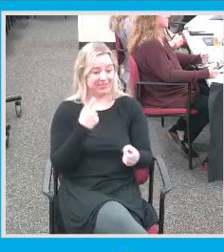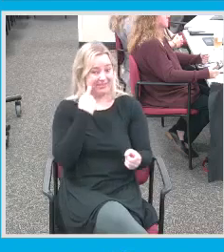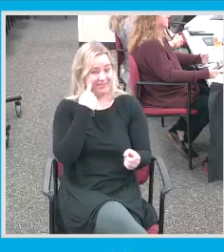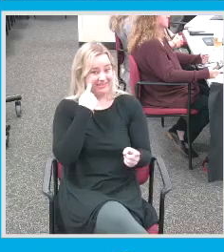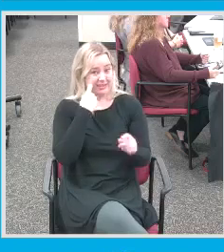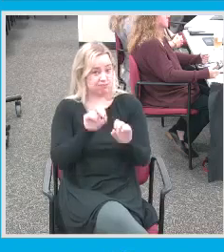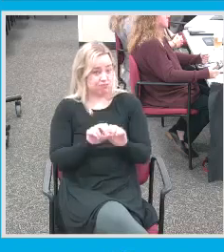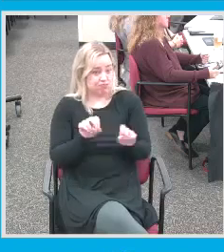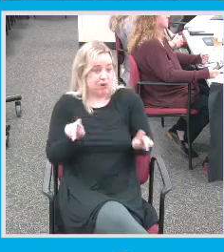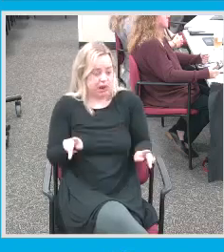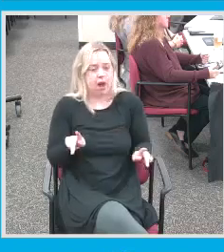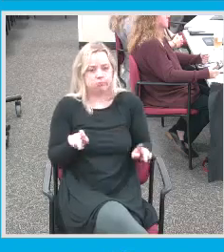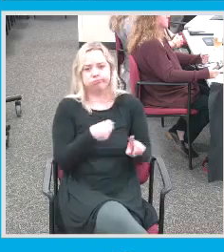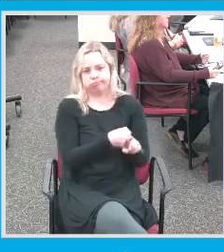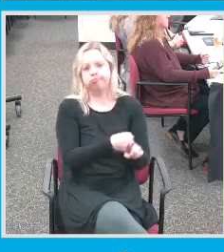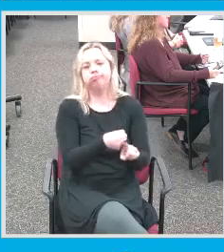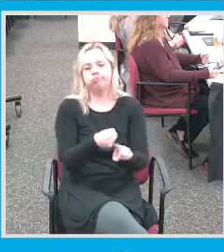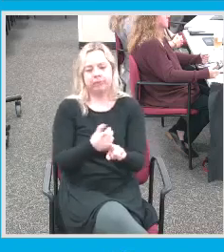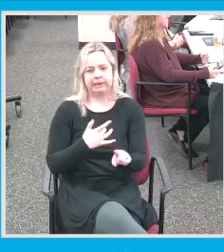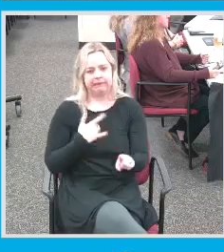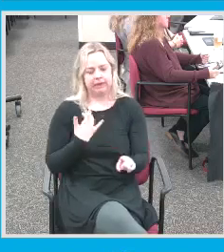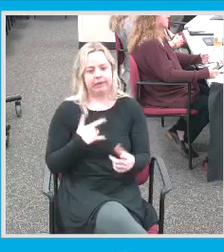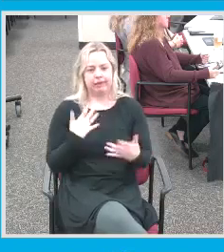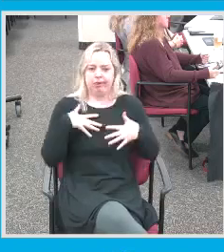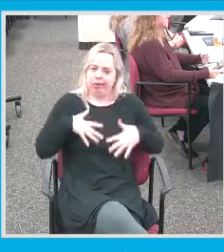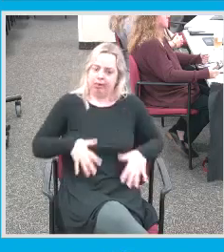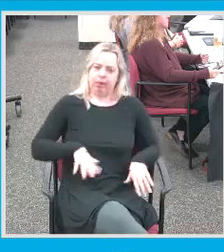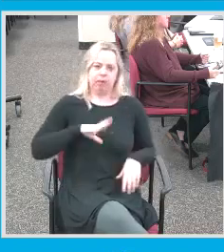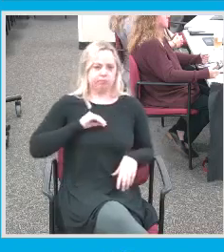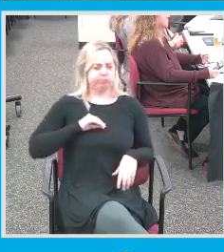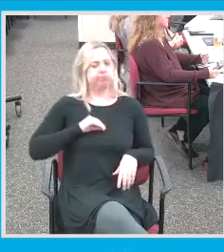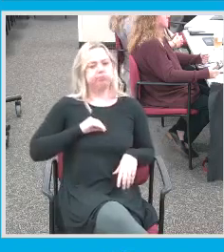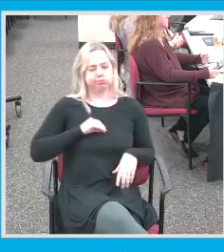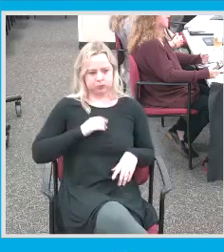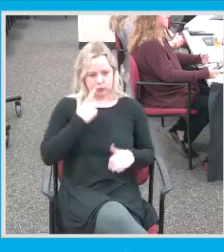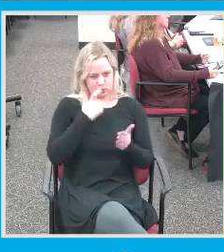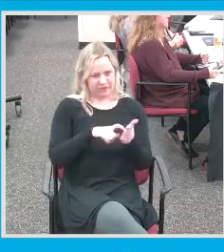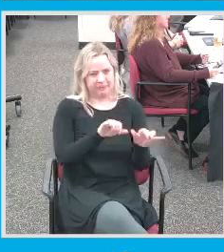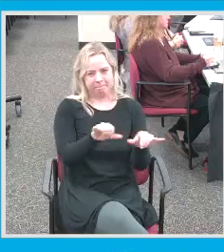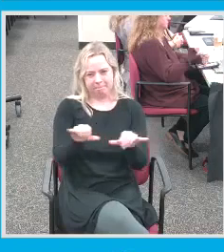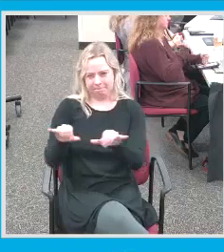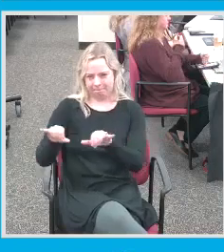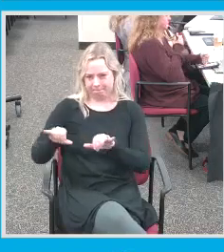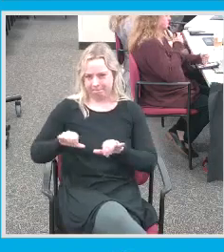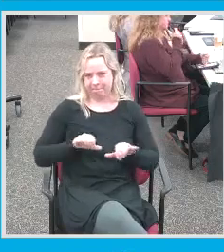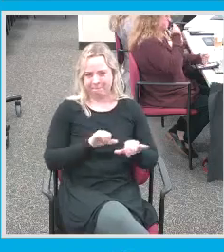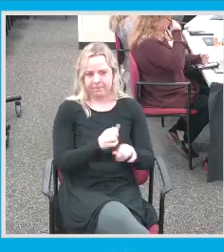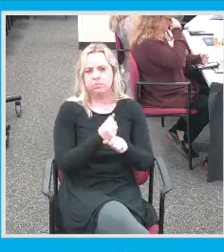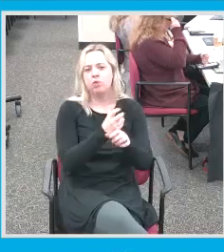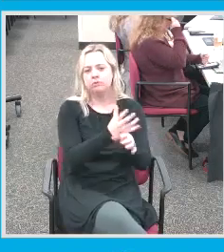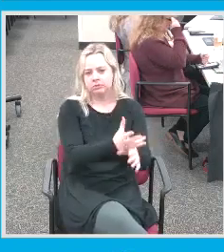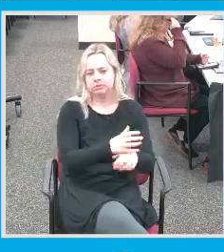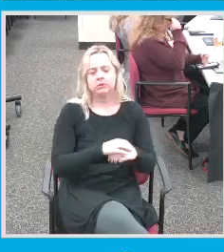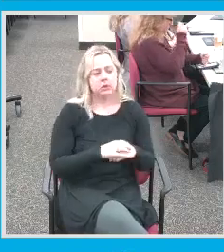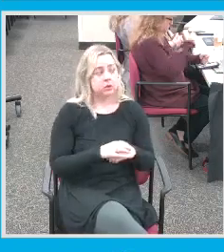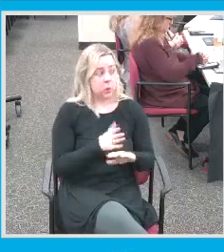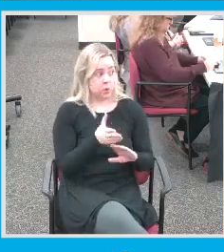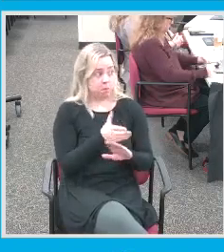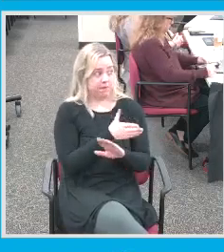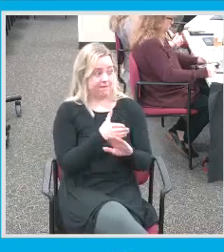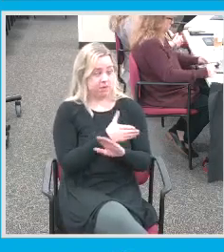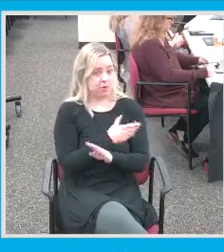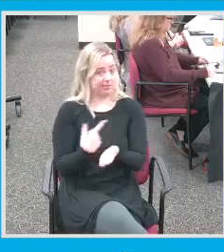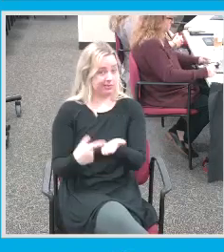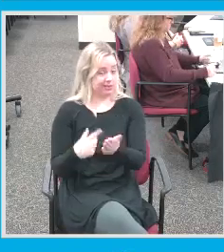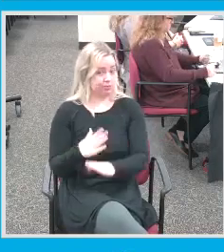And so those are some of the common factors we had seen amongst our youth as it related to that. So before we jump into prevention, I